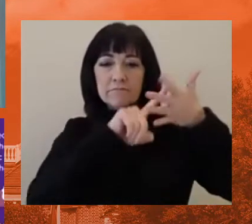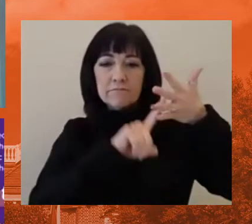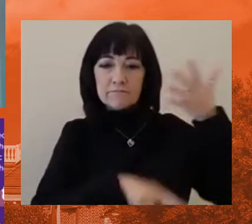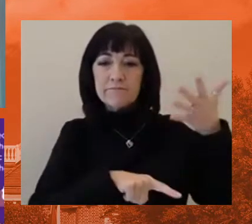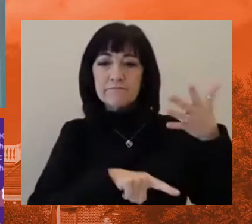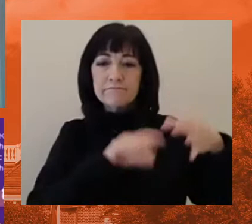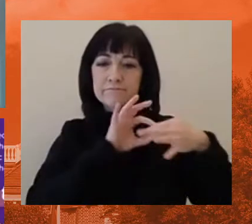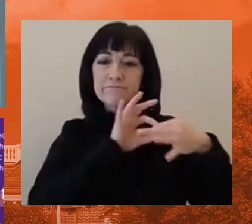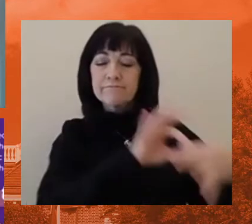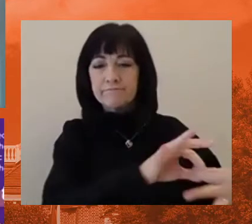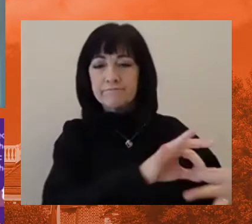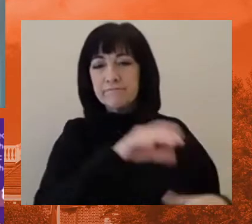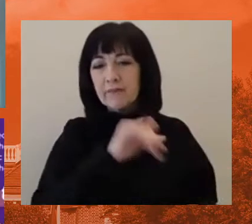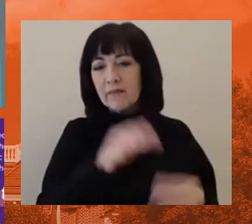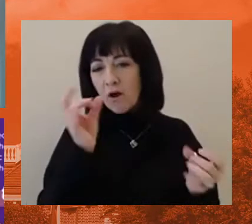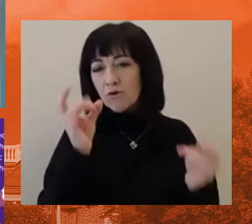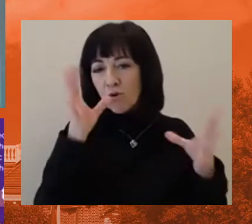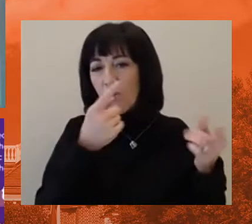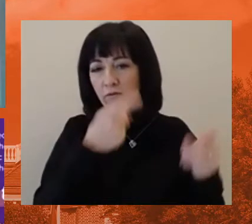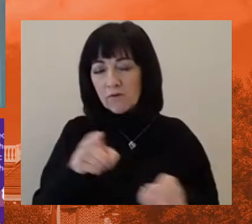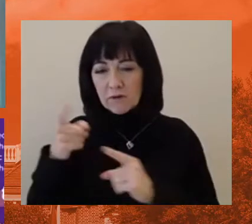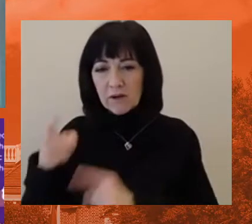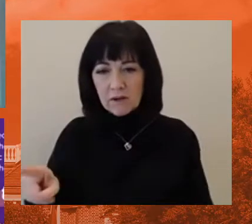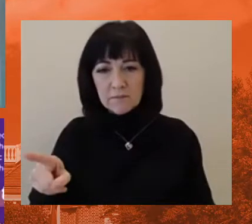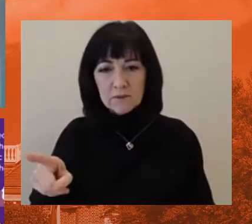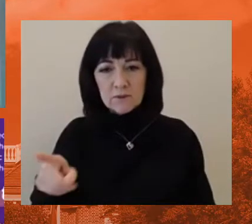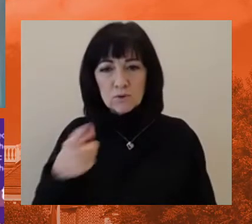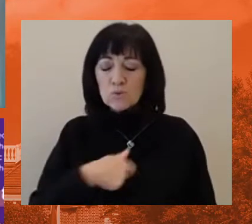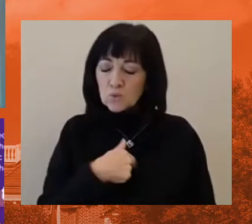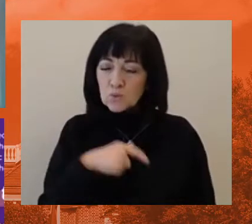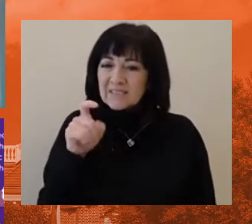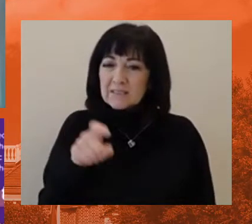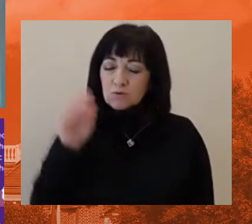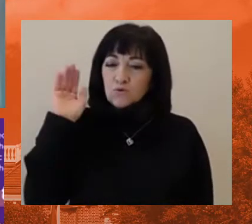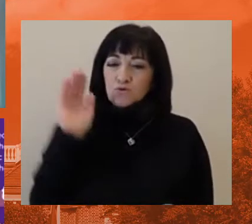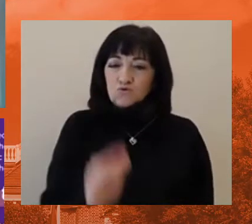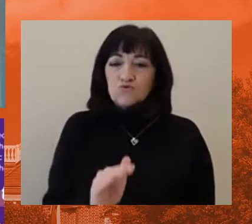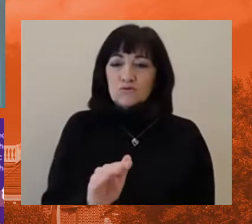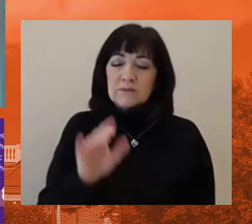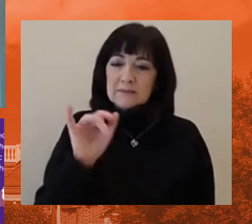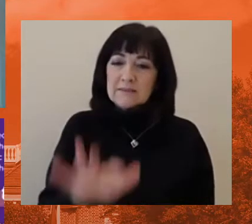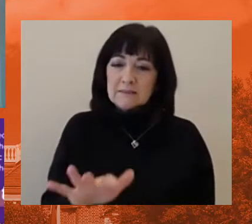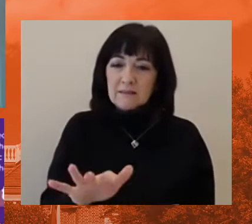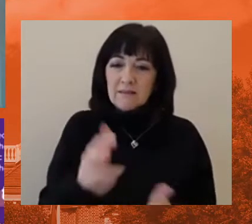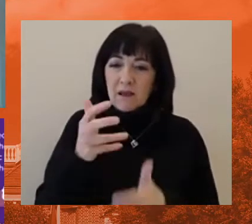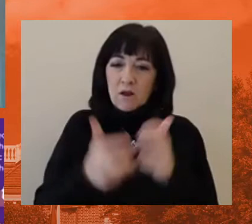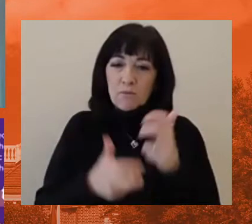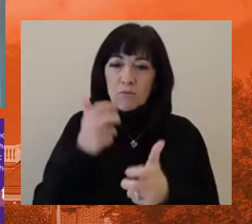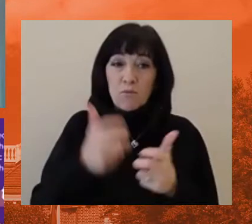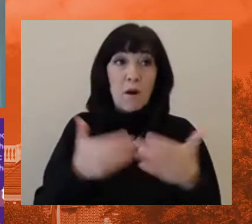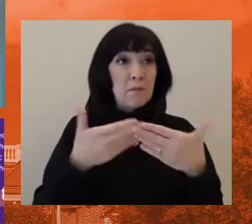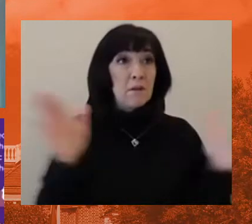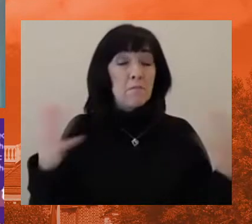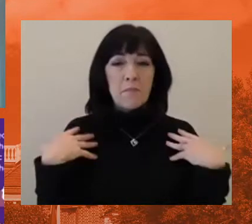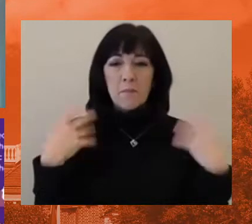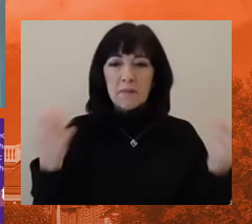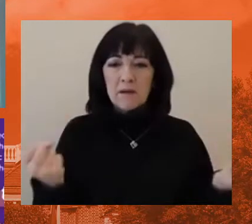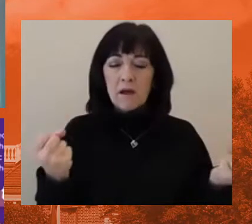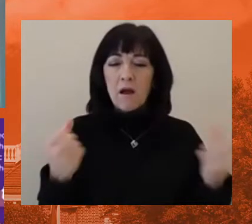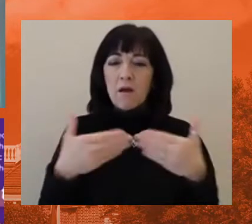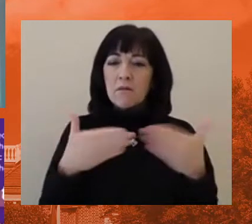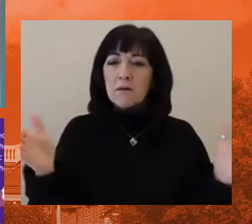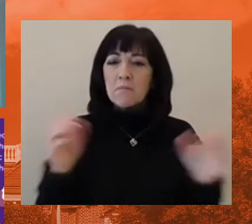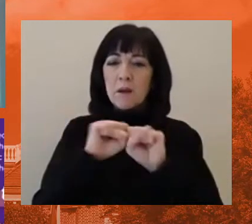and eliminate this pervasive public health problem. We need to persist in our training, education, and outreach, and by